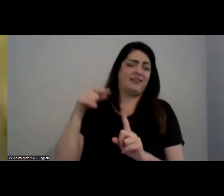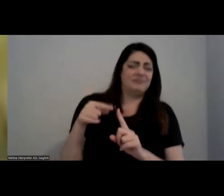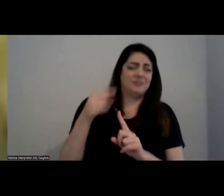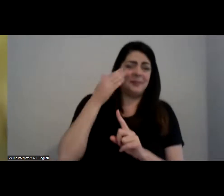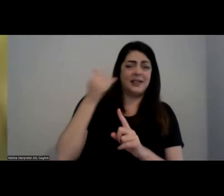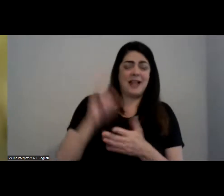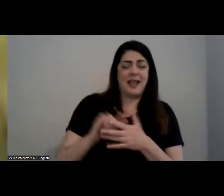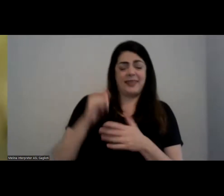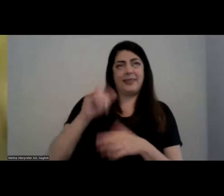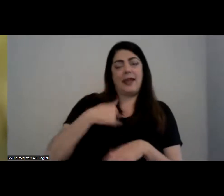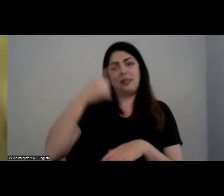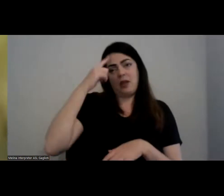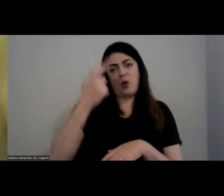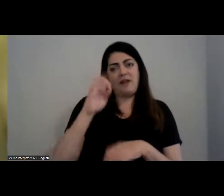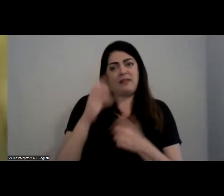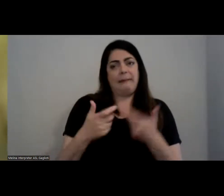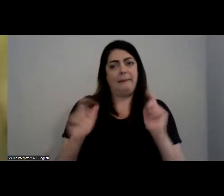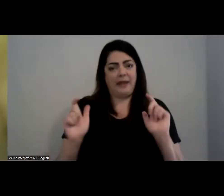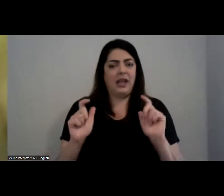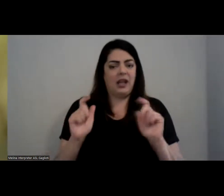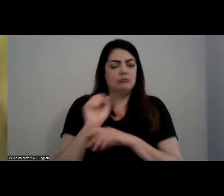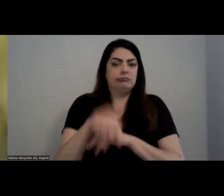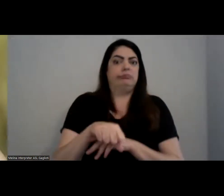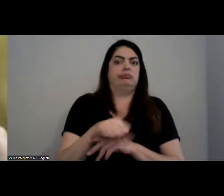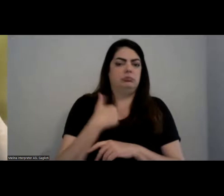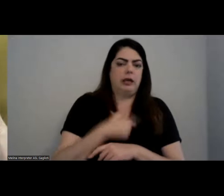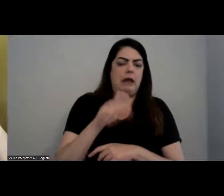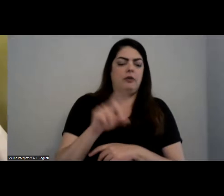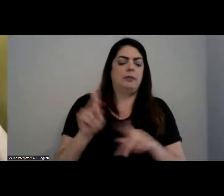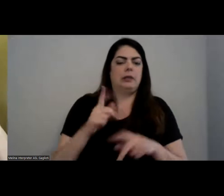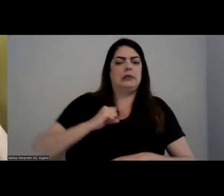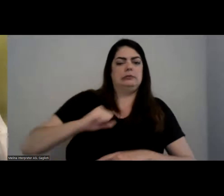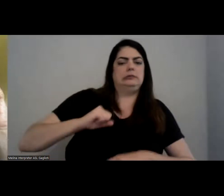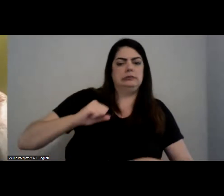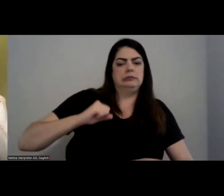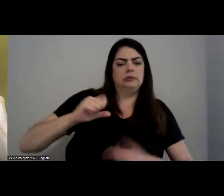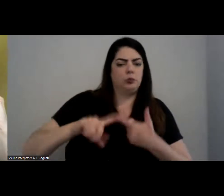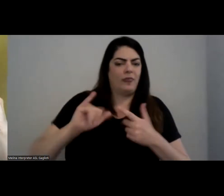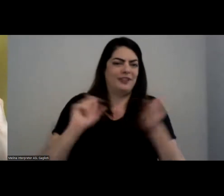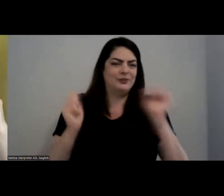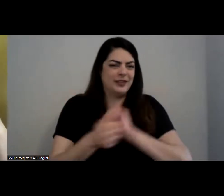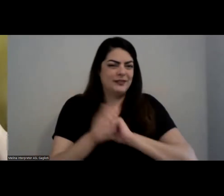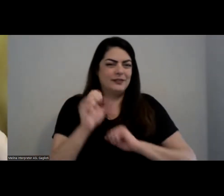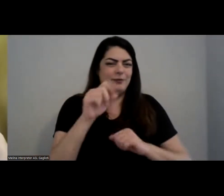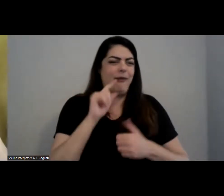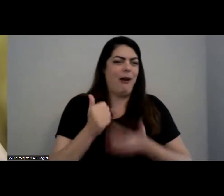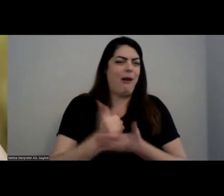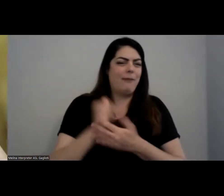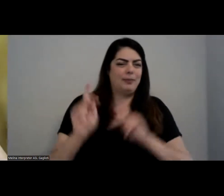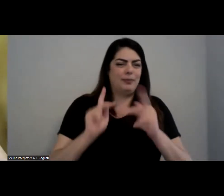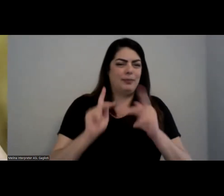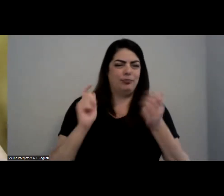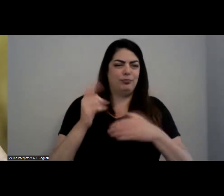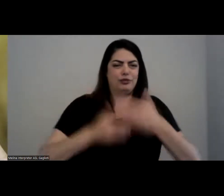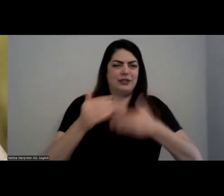big hurdles that we can see is like people being resistant to the change. So helping people process that and changing priorities when